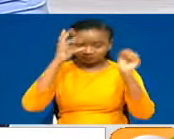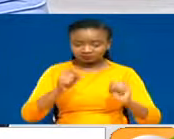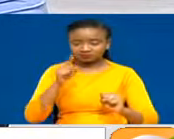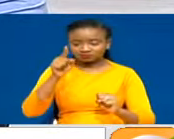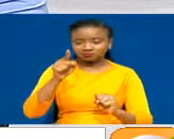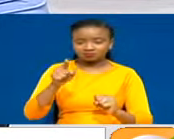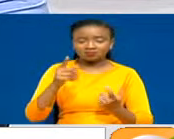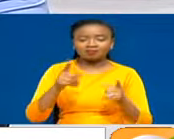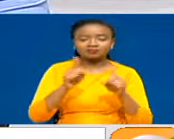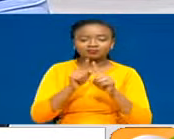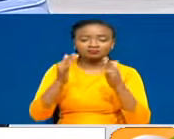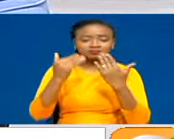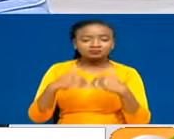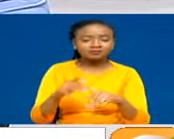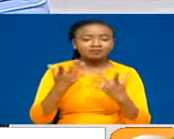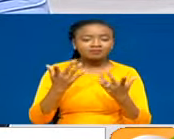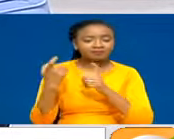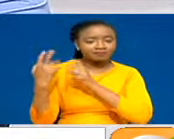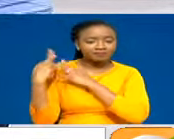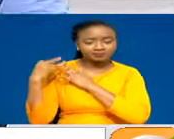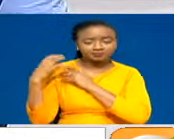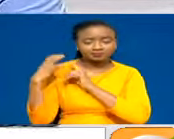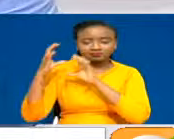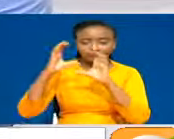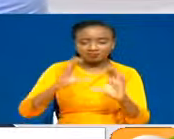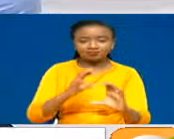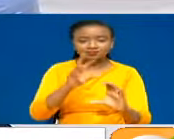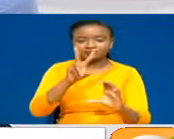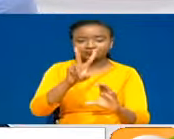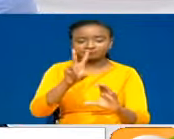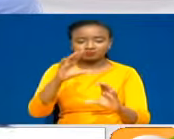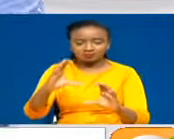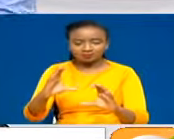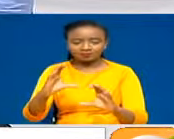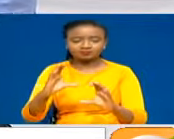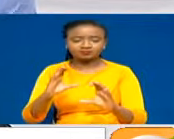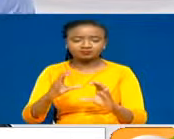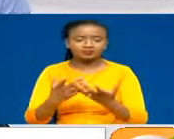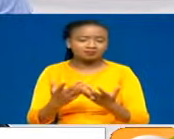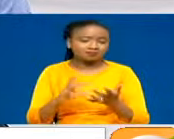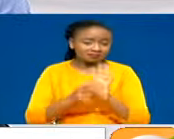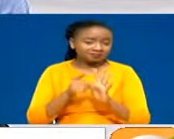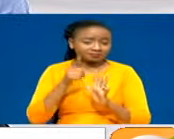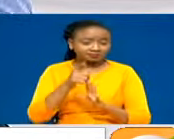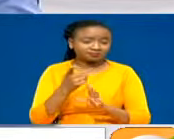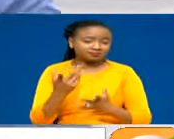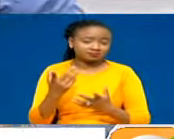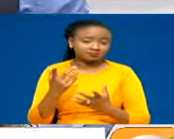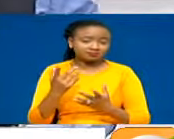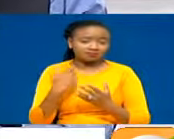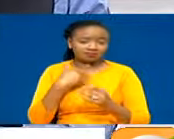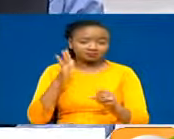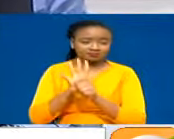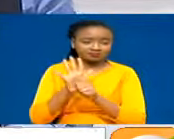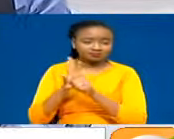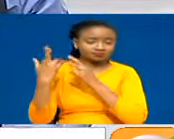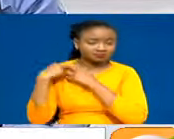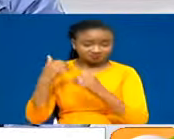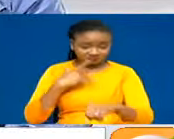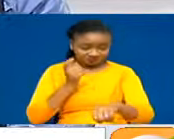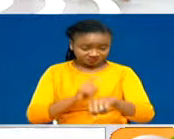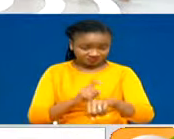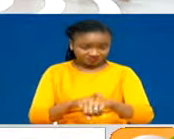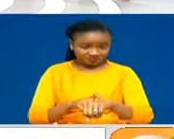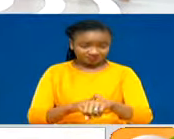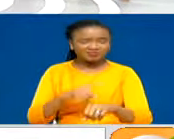recently vice chairman, that's a lot of responsibility on that side of the Atlantic. Mm-hmm. You're gonna have time to come?